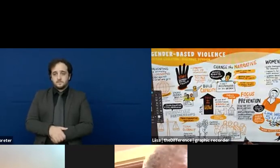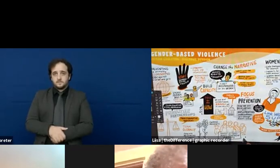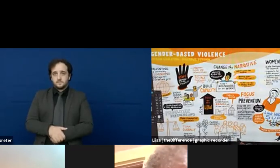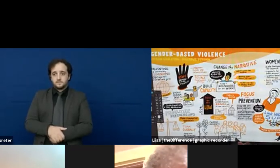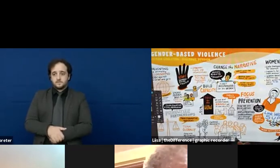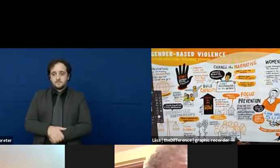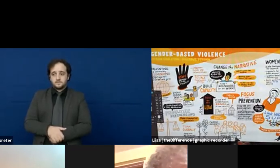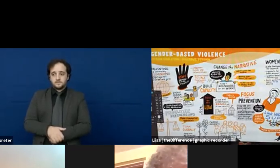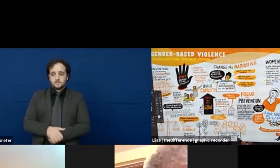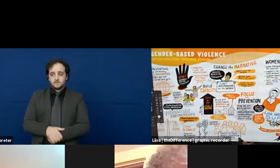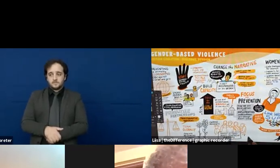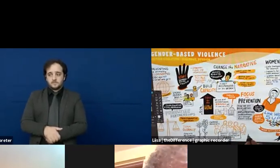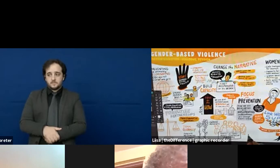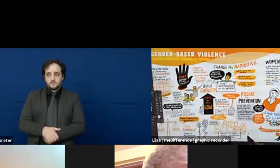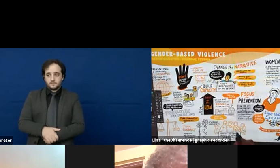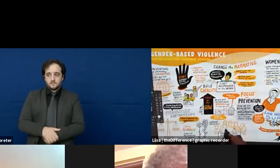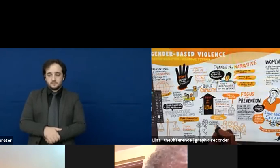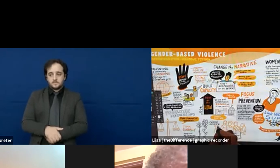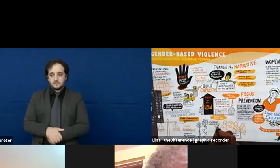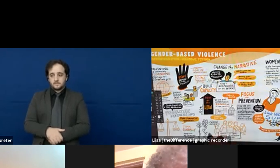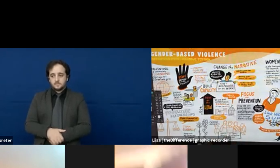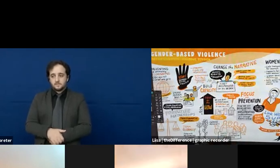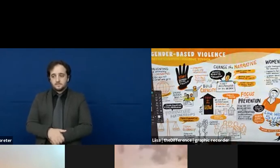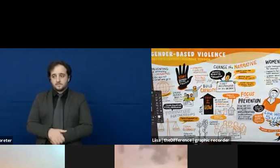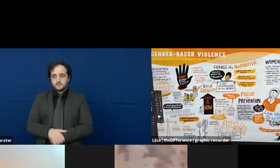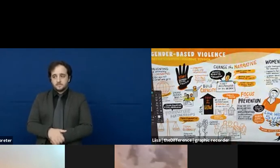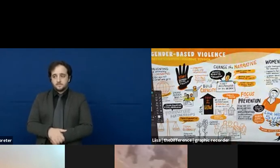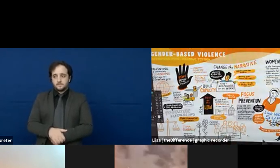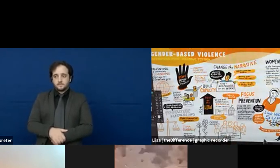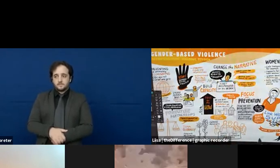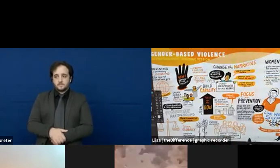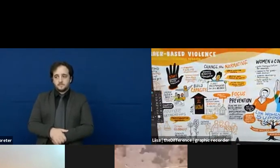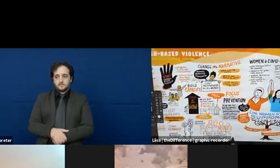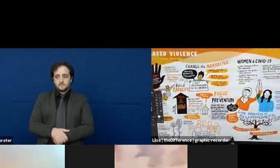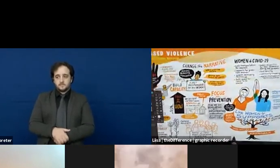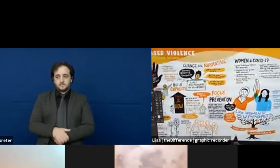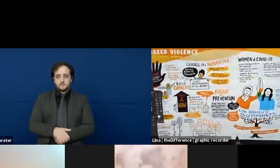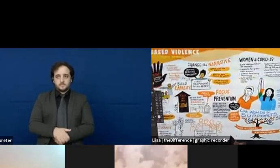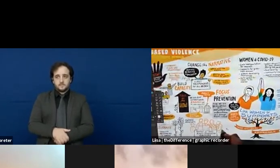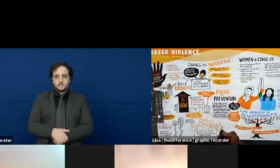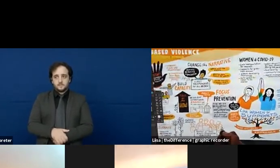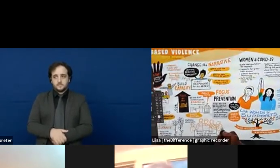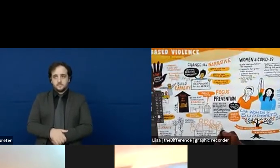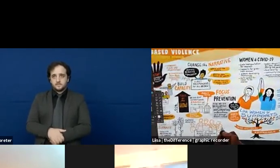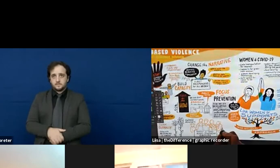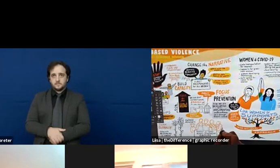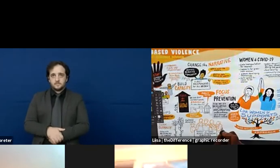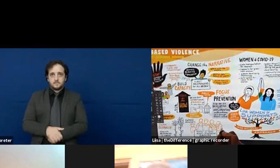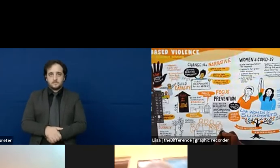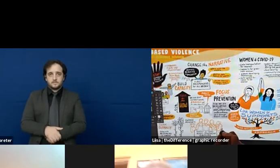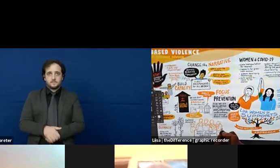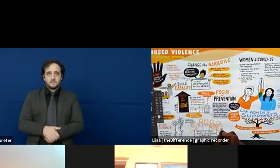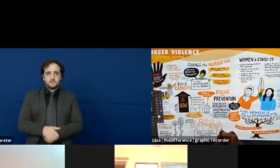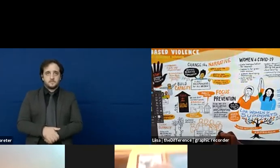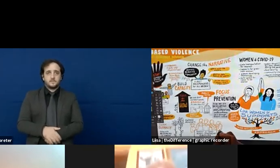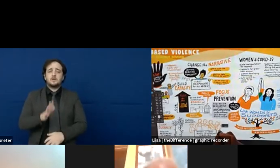they question themselves about the use and abuse of power, as well as the mechanism of domination that are deployed in their